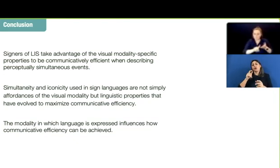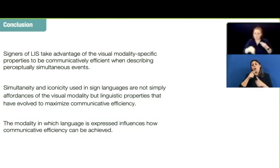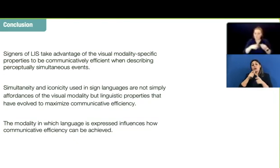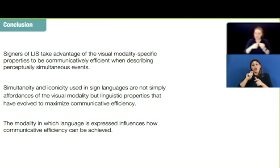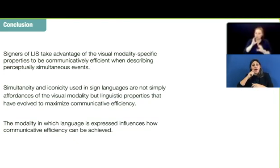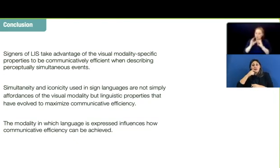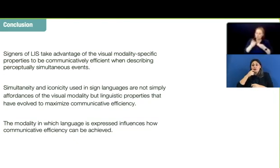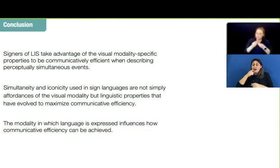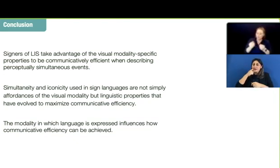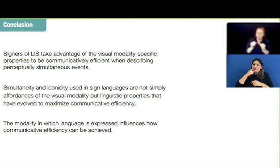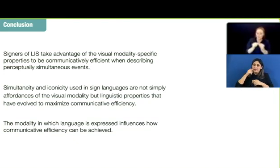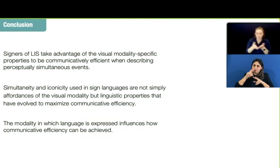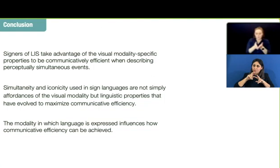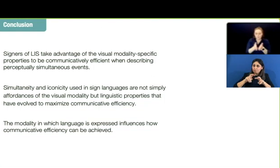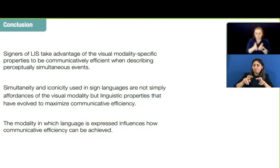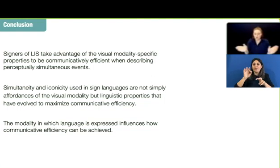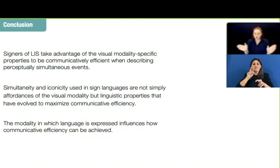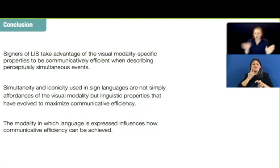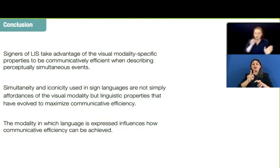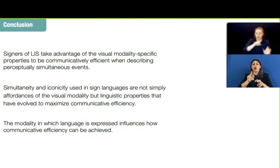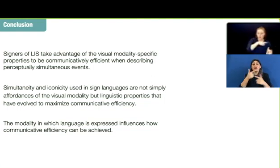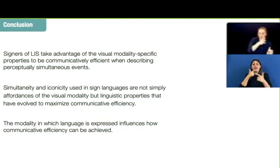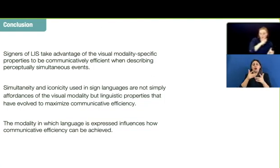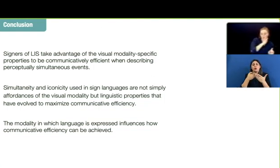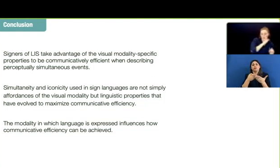of a broader multimodal view of language.